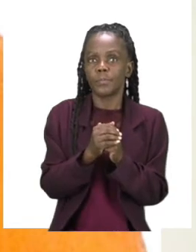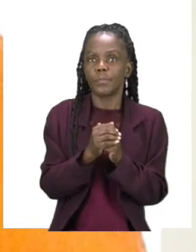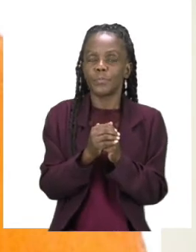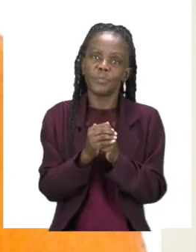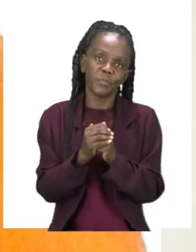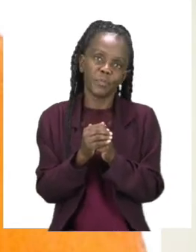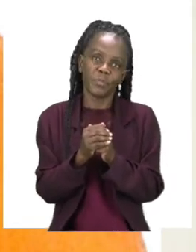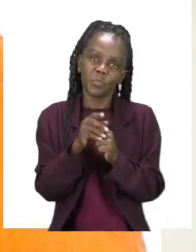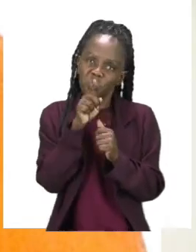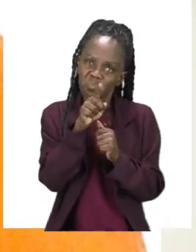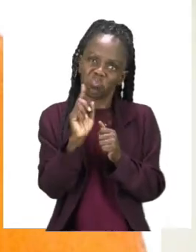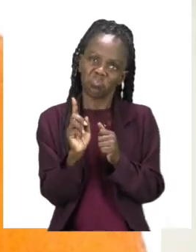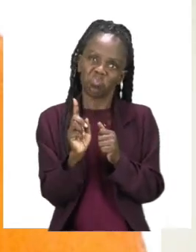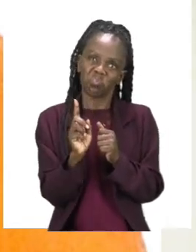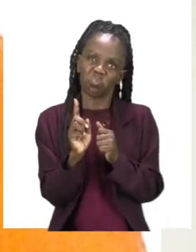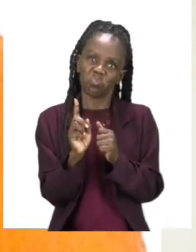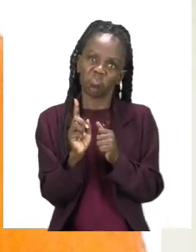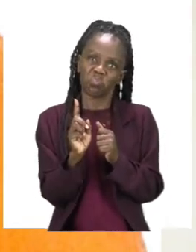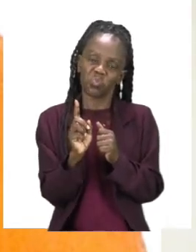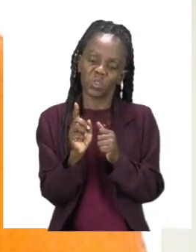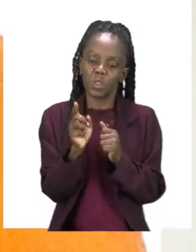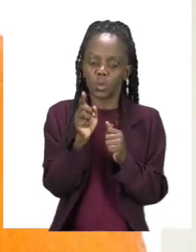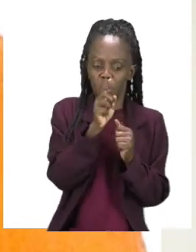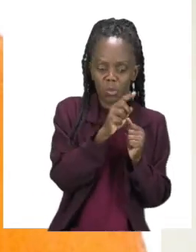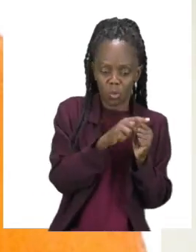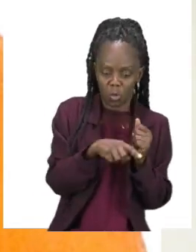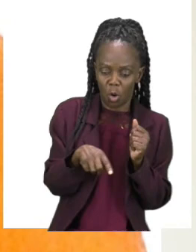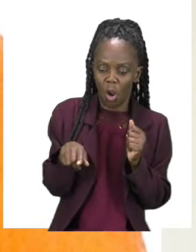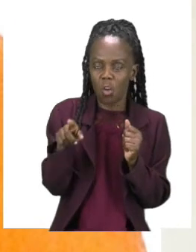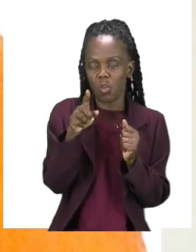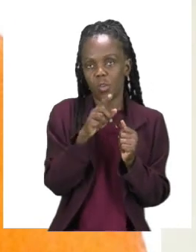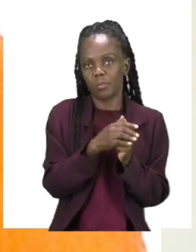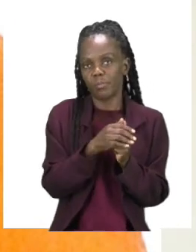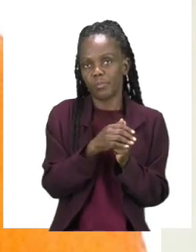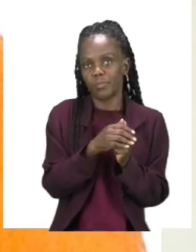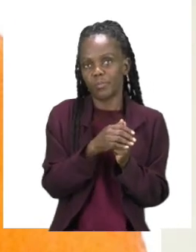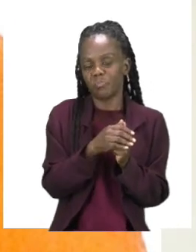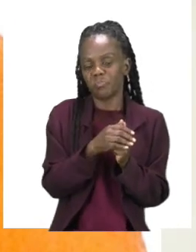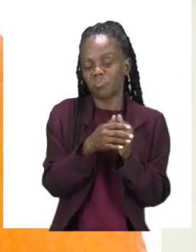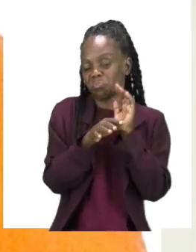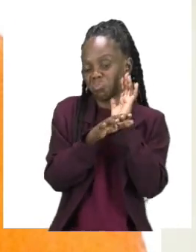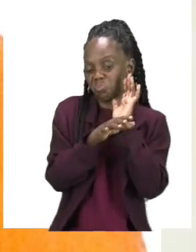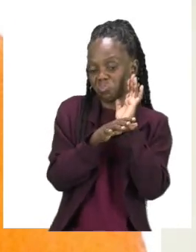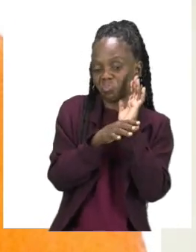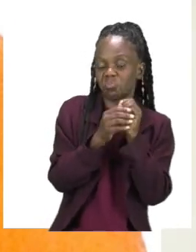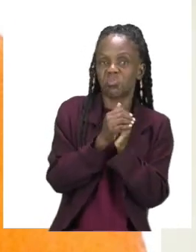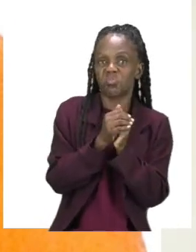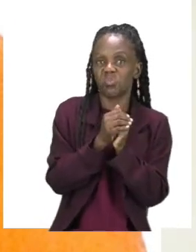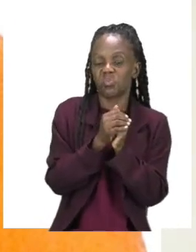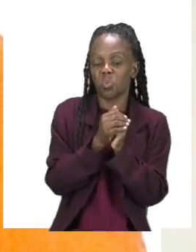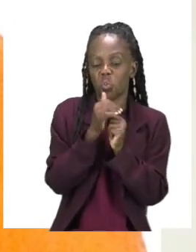what is that? It's round, it looks like a fruit, and it looks